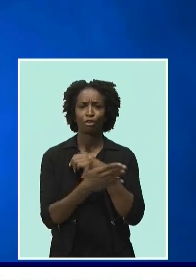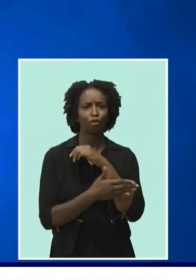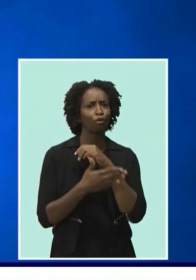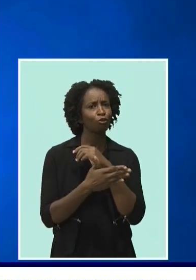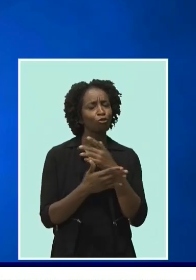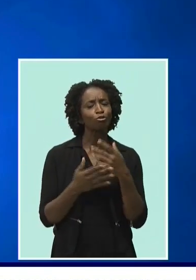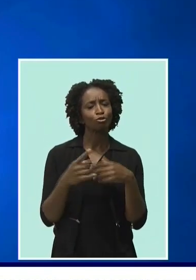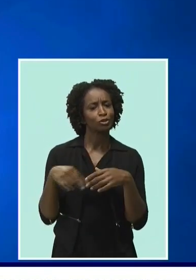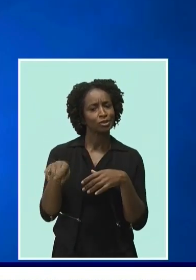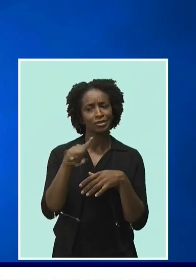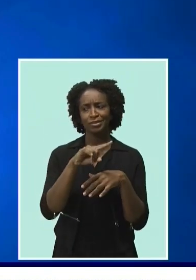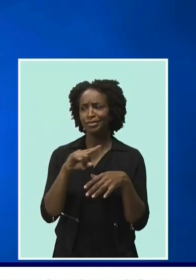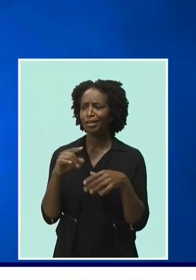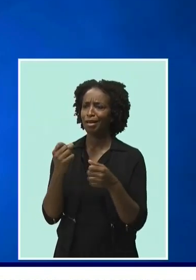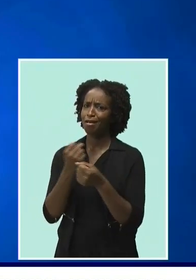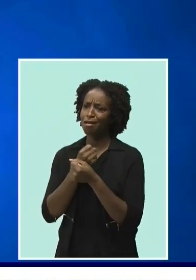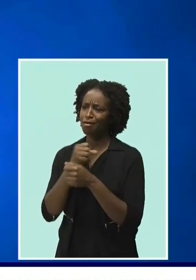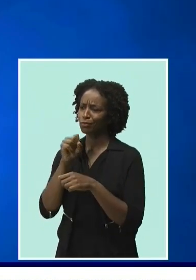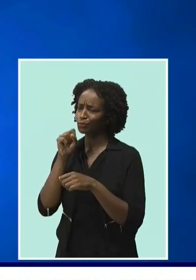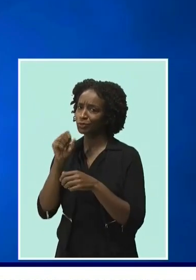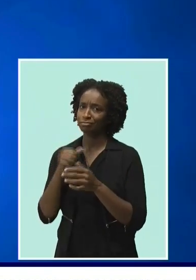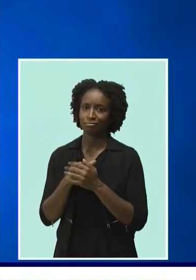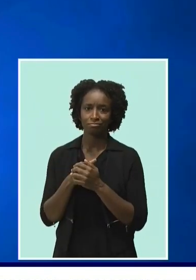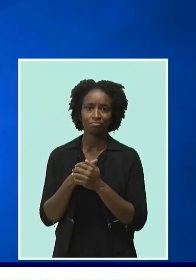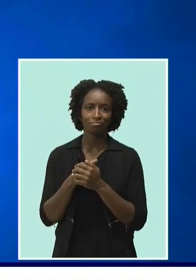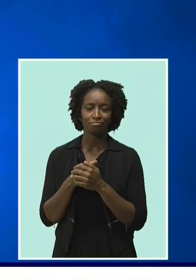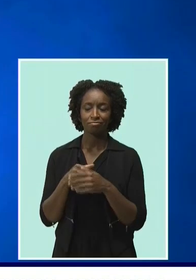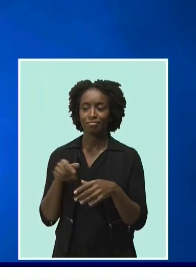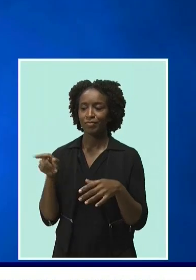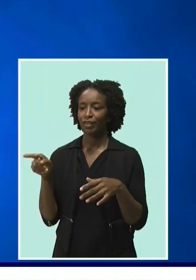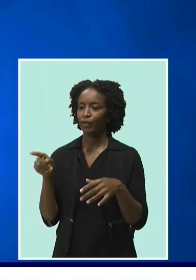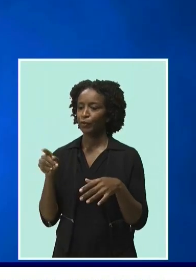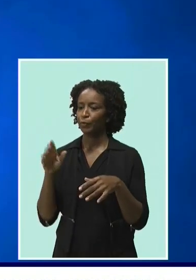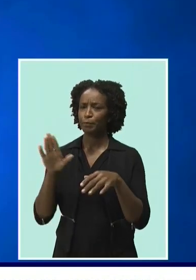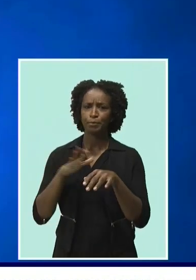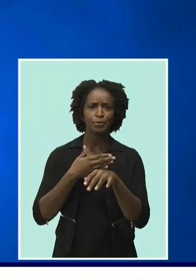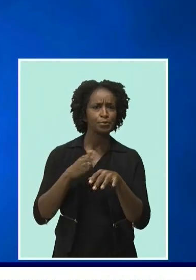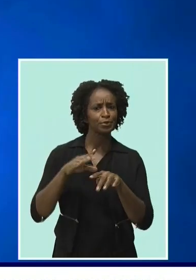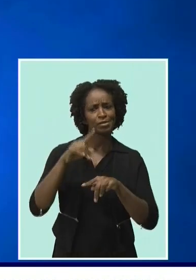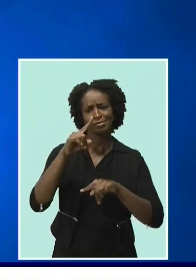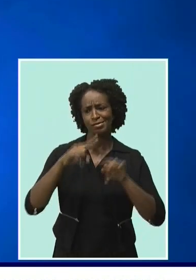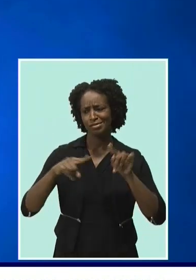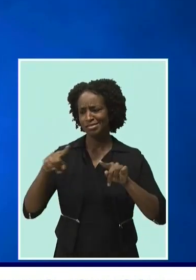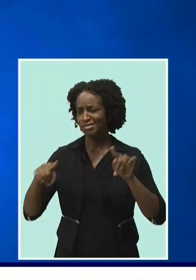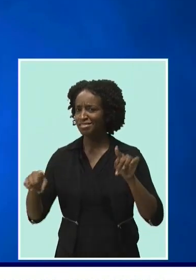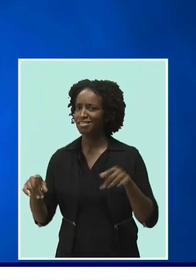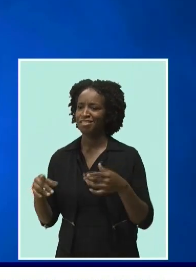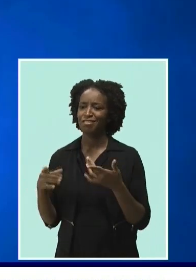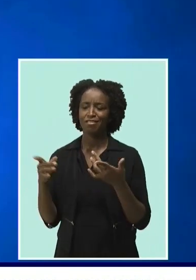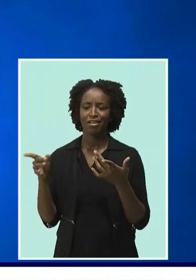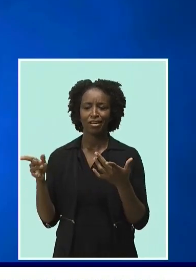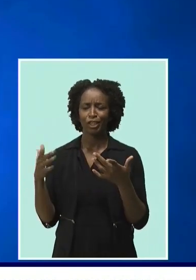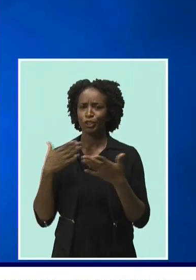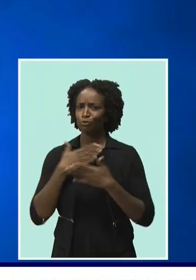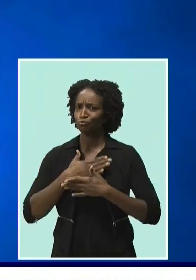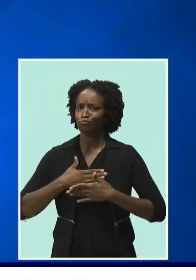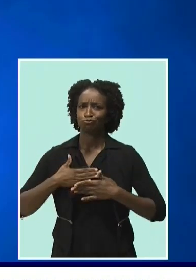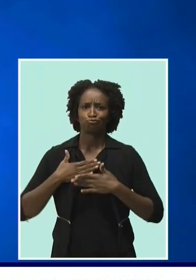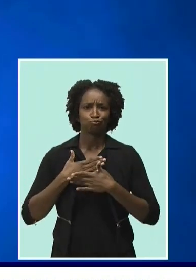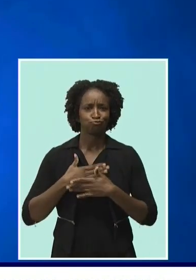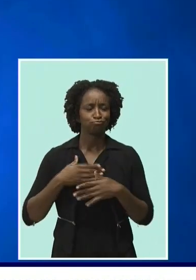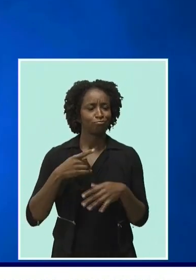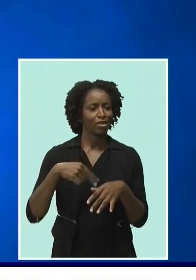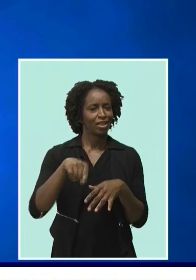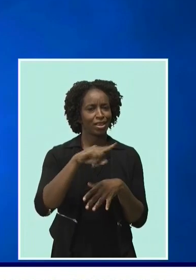announcer, he loved music of all genres and created programs that generated dedicated followers who praised him for his selection and arrangement